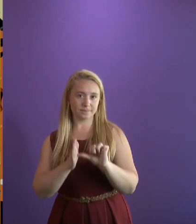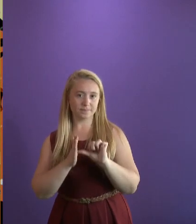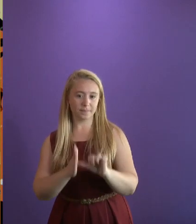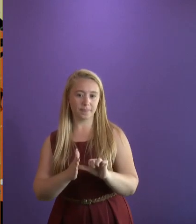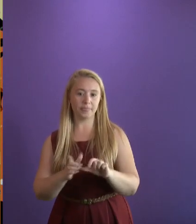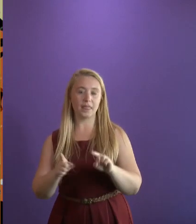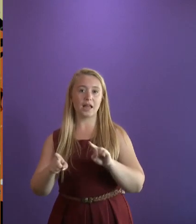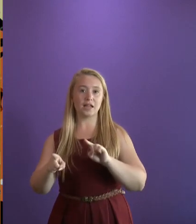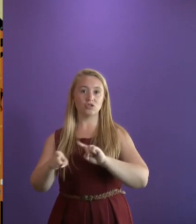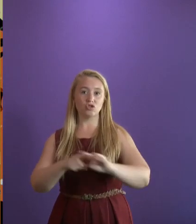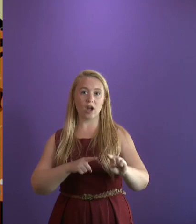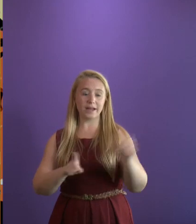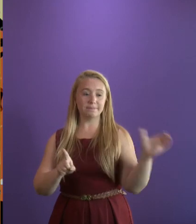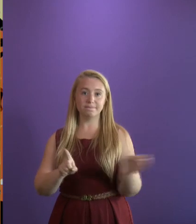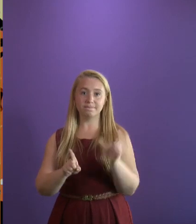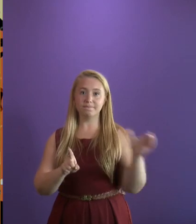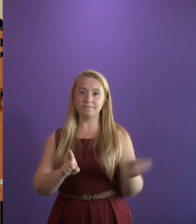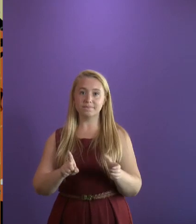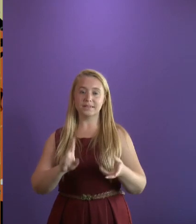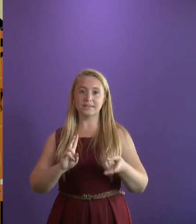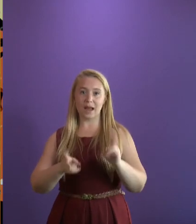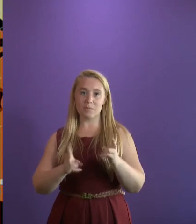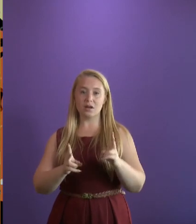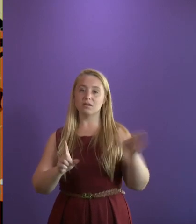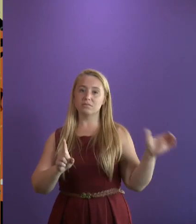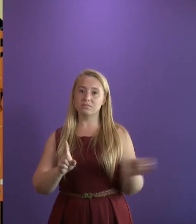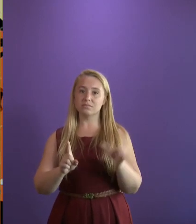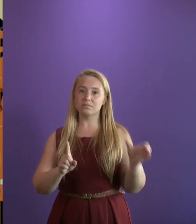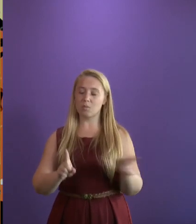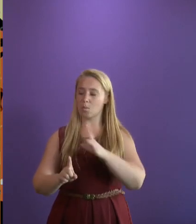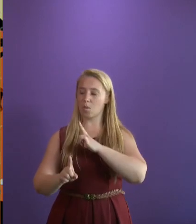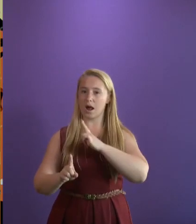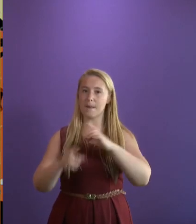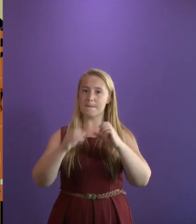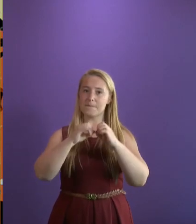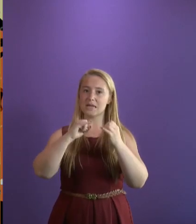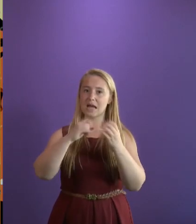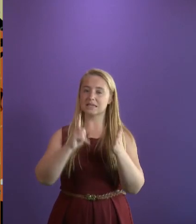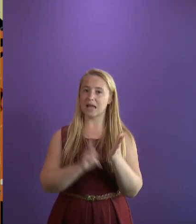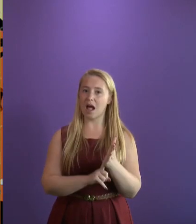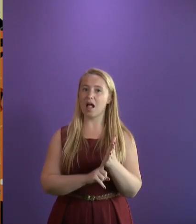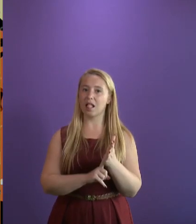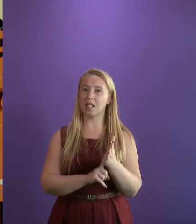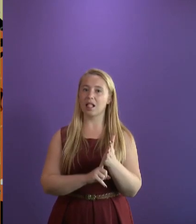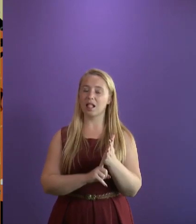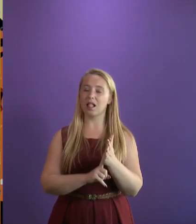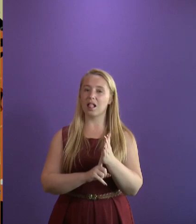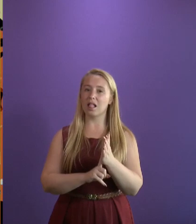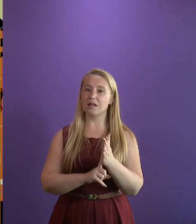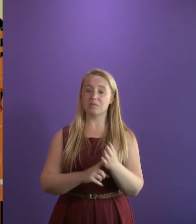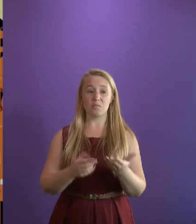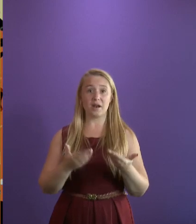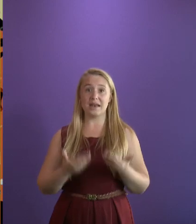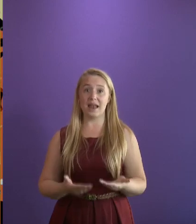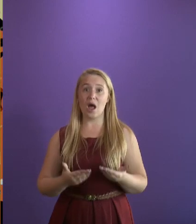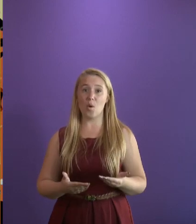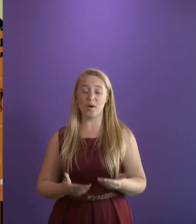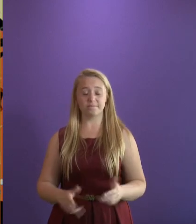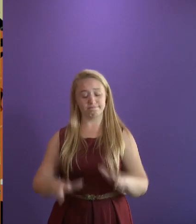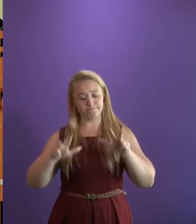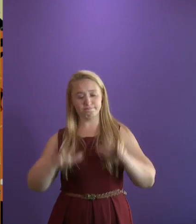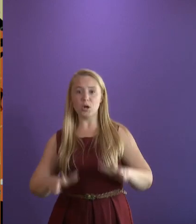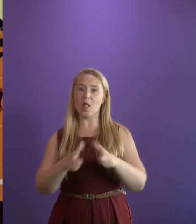to come in and sign. There's a shortage of signers because BSL has now become a defined